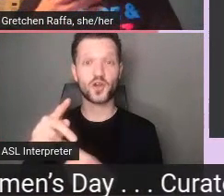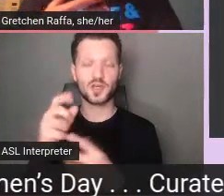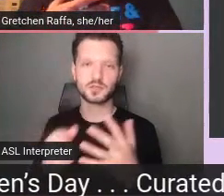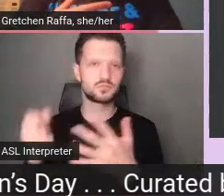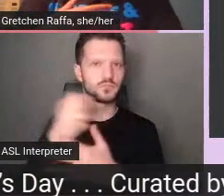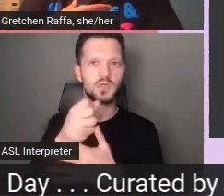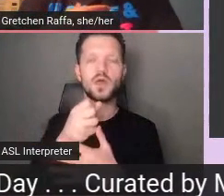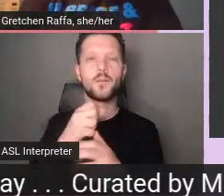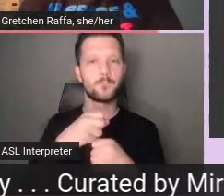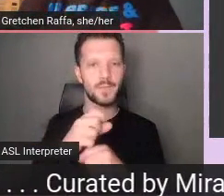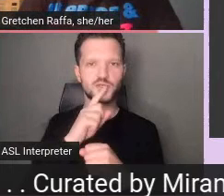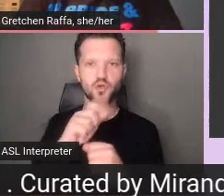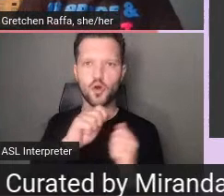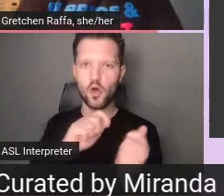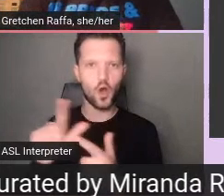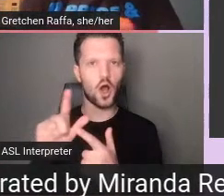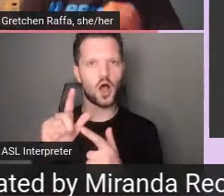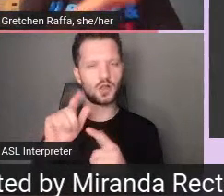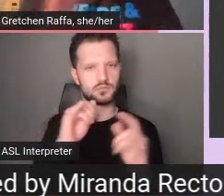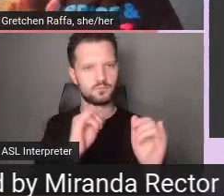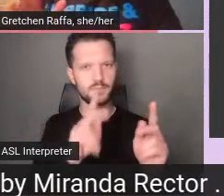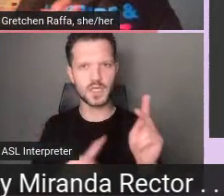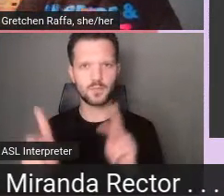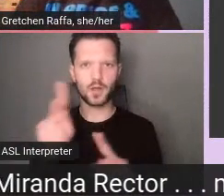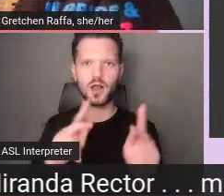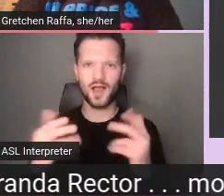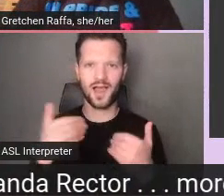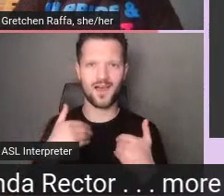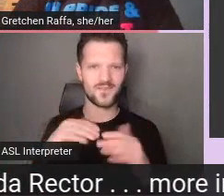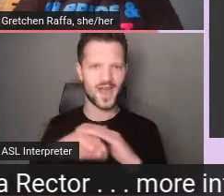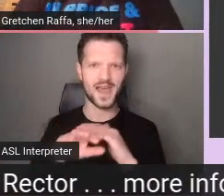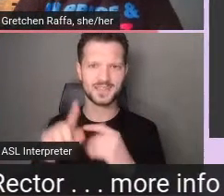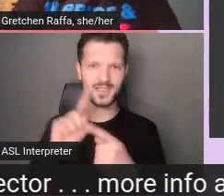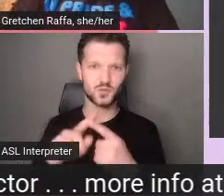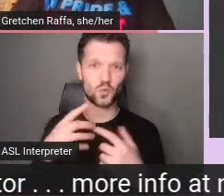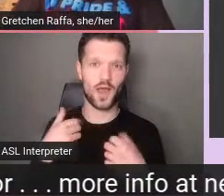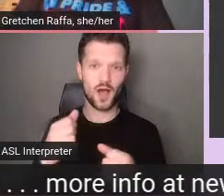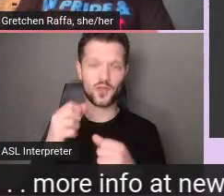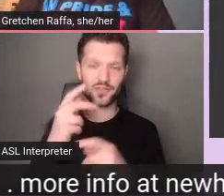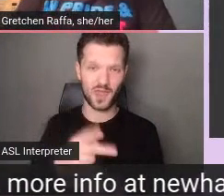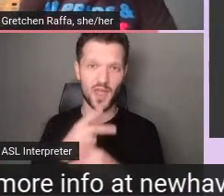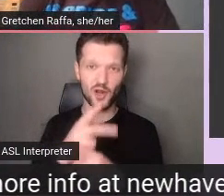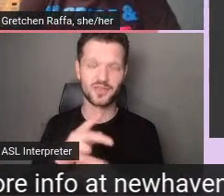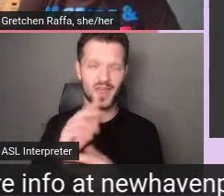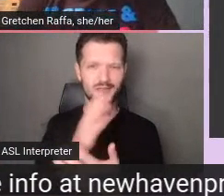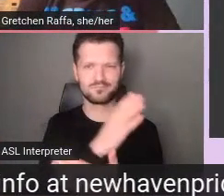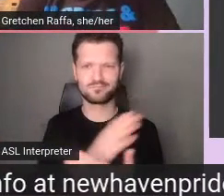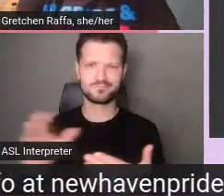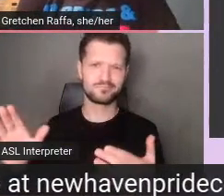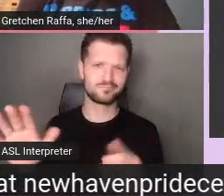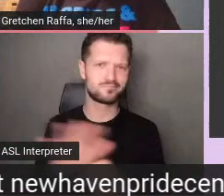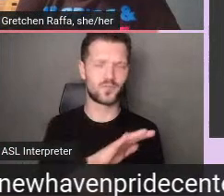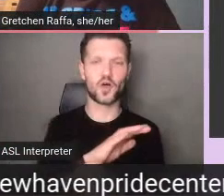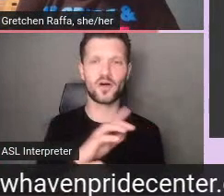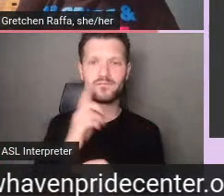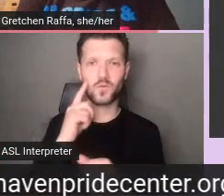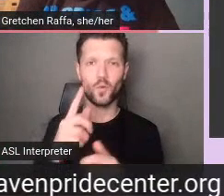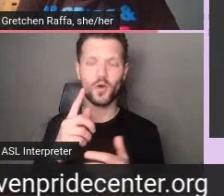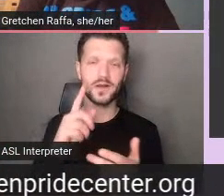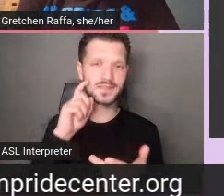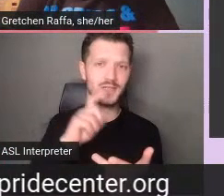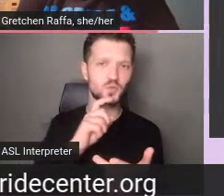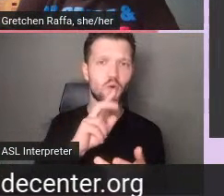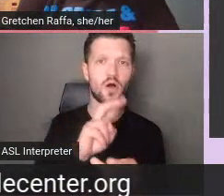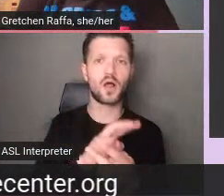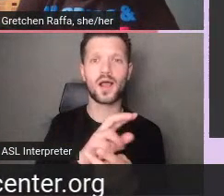have access to the health care they need, including the full range of sexual and reproductive health care. And that means regardless of who you